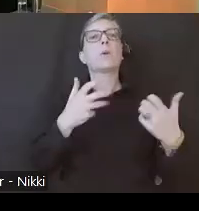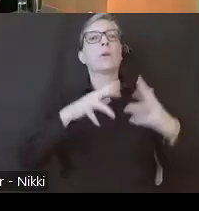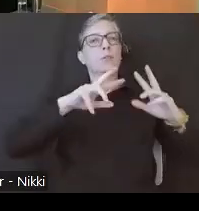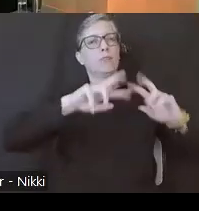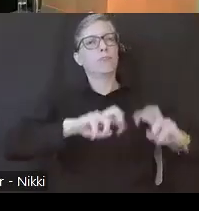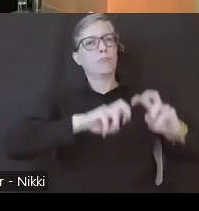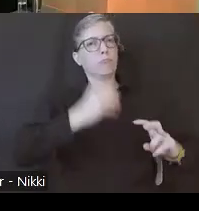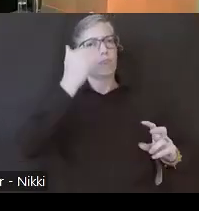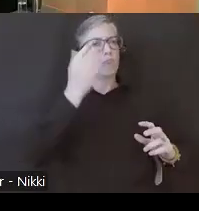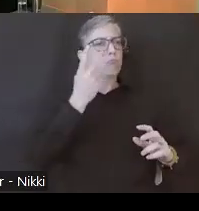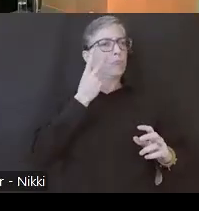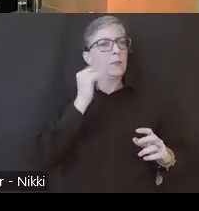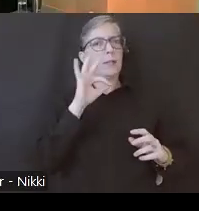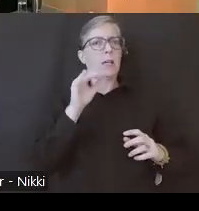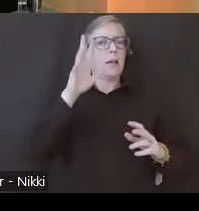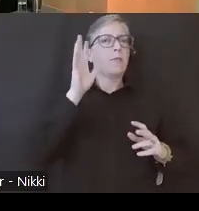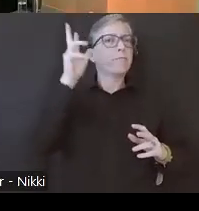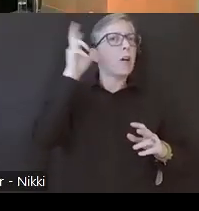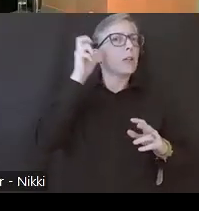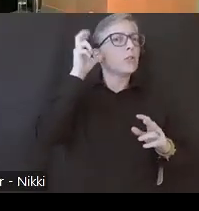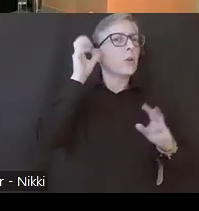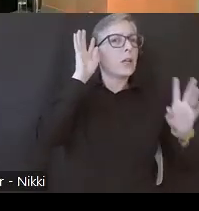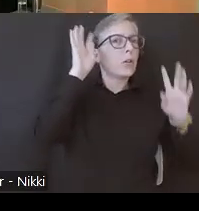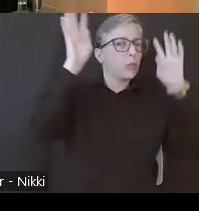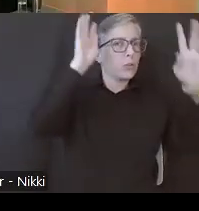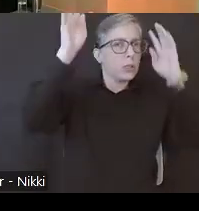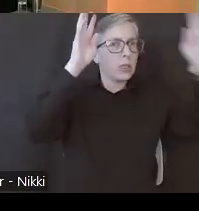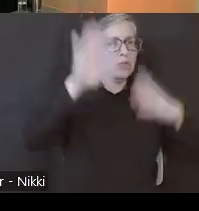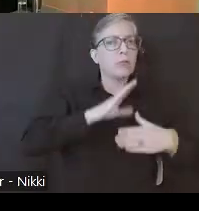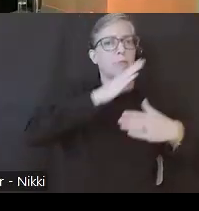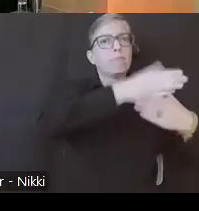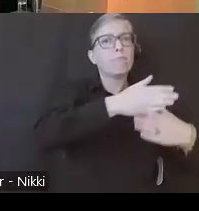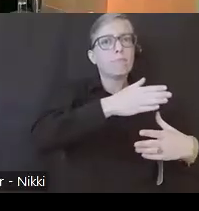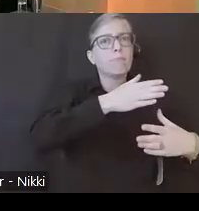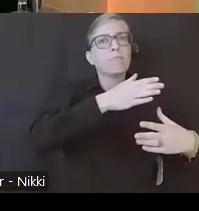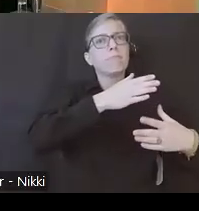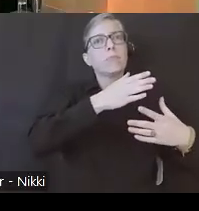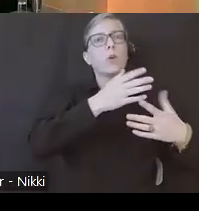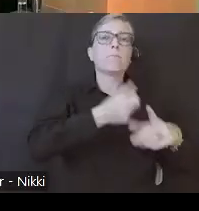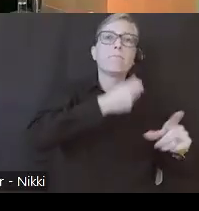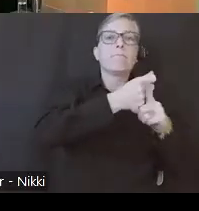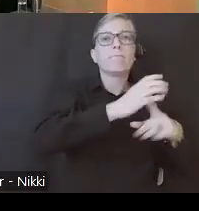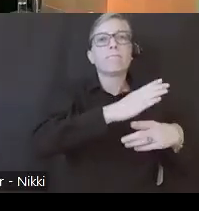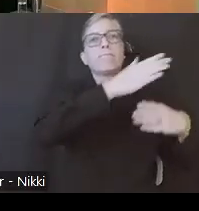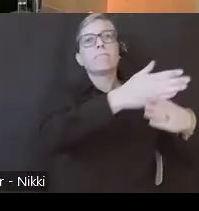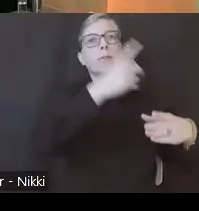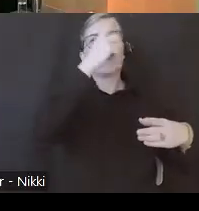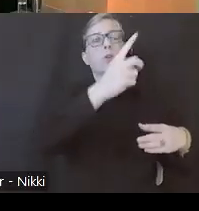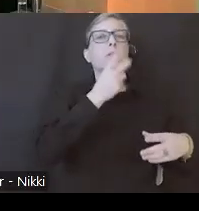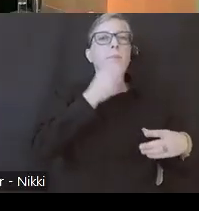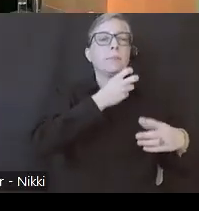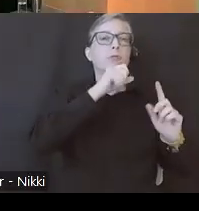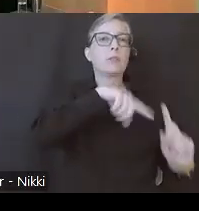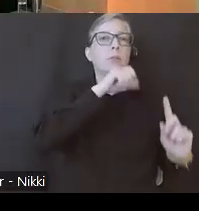hallucinations are associated with impairments in auditory encoding of narrative speech stimuli. First, what about those